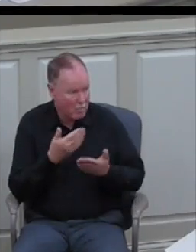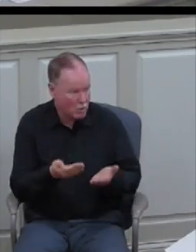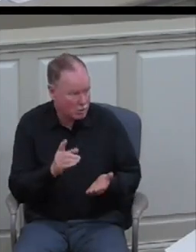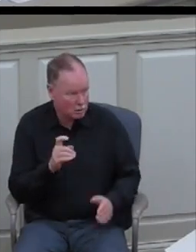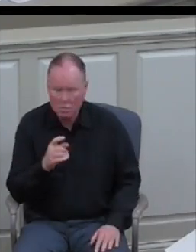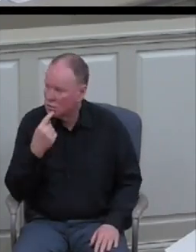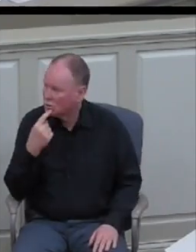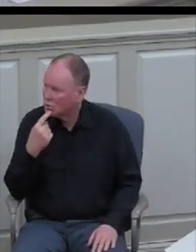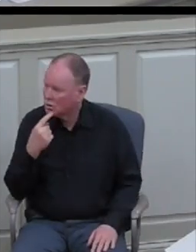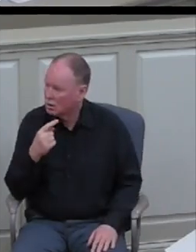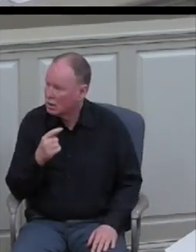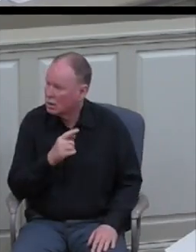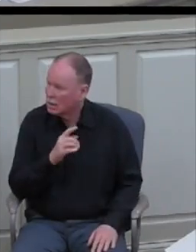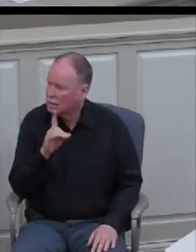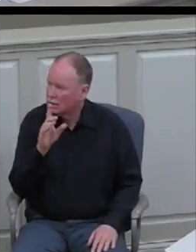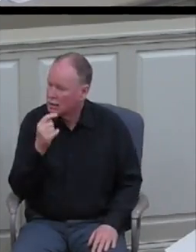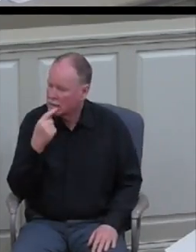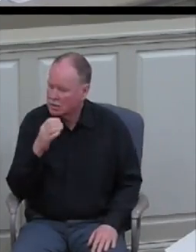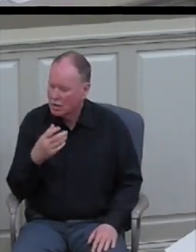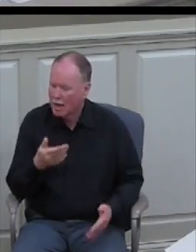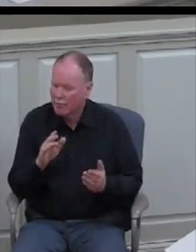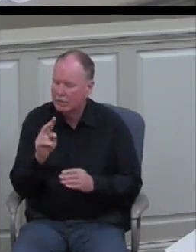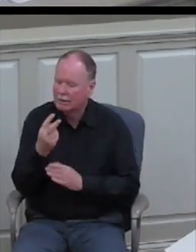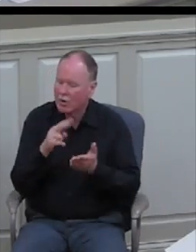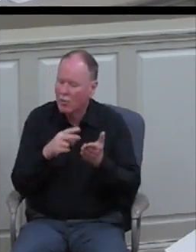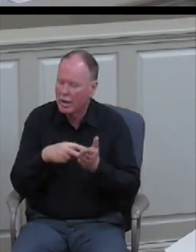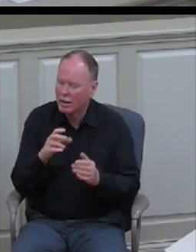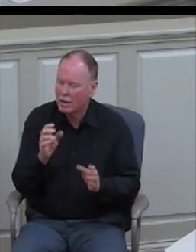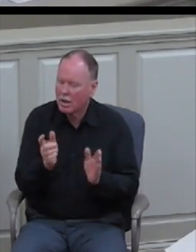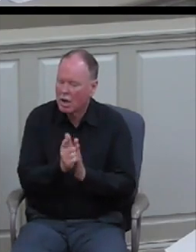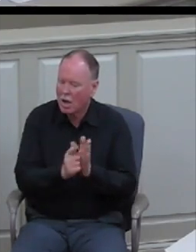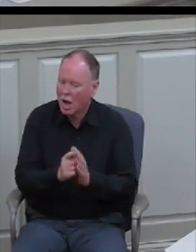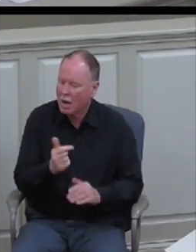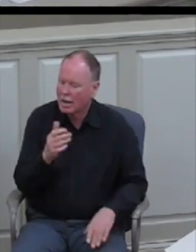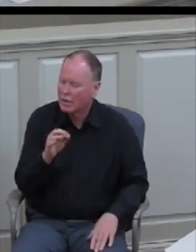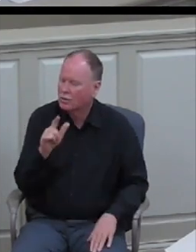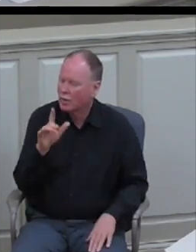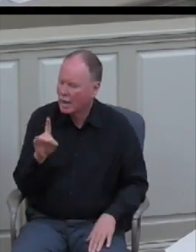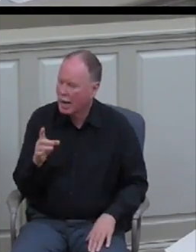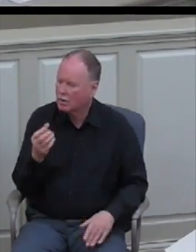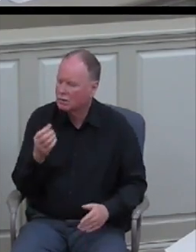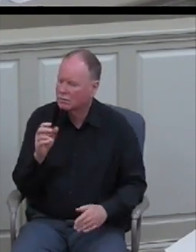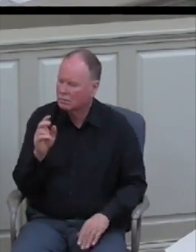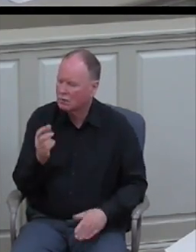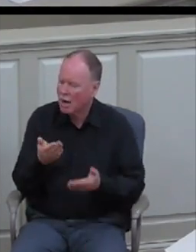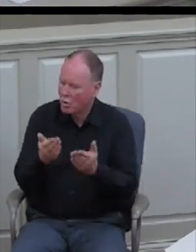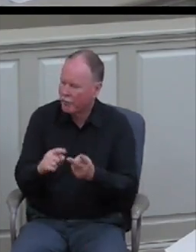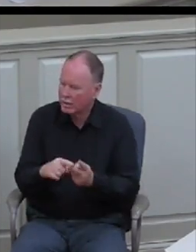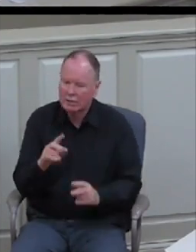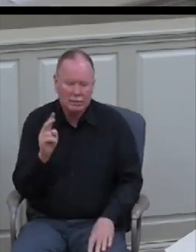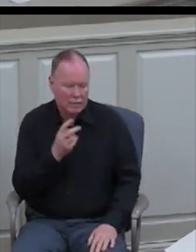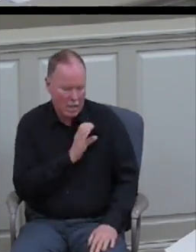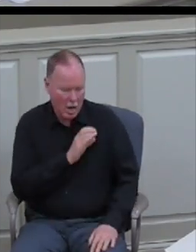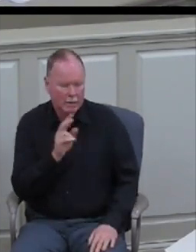I move for approval of second reading of ordinance 1928. Thank you, ma'am. Thank you, Mr. Cottle. Any